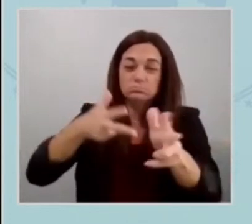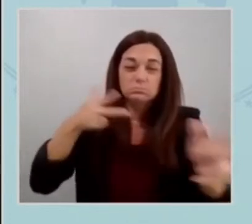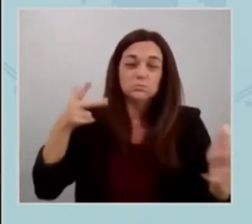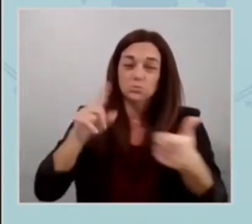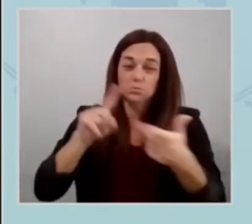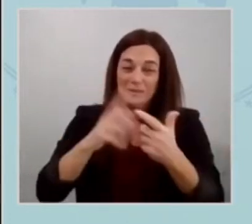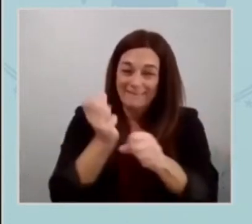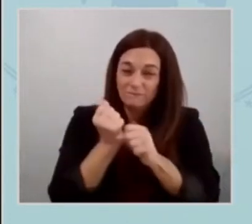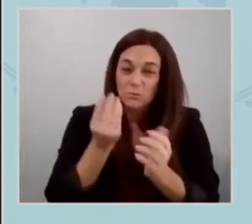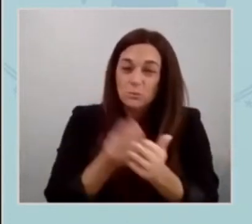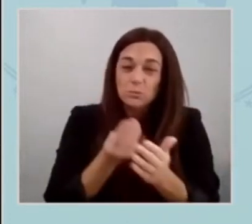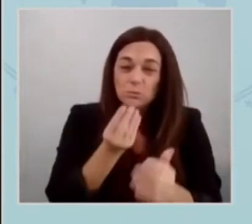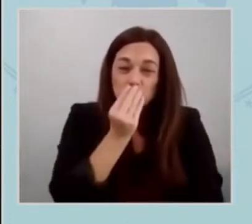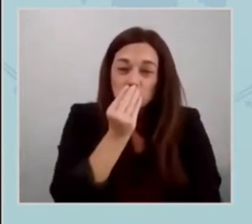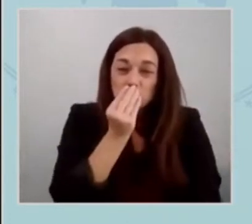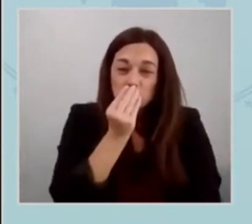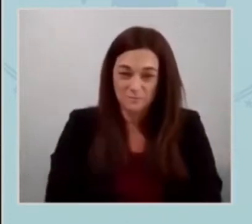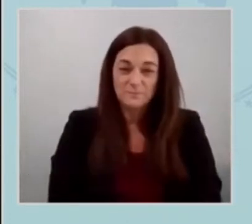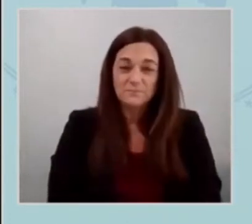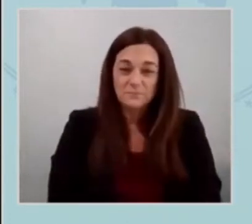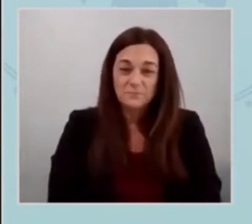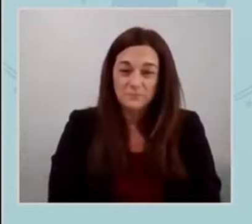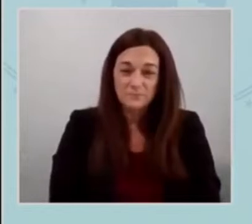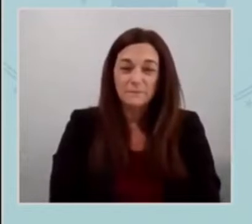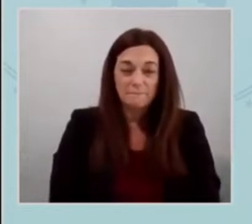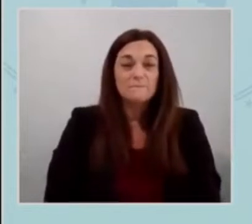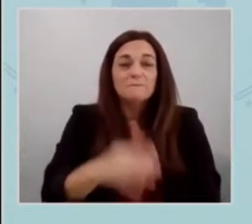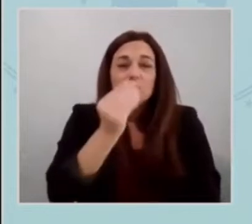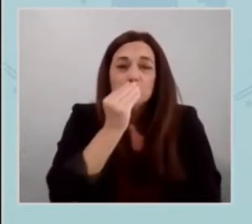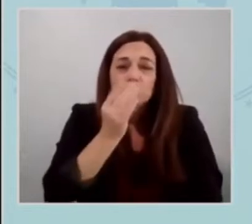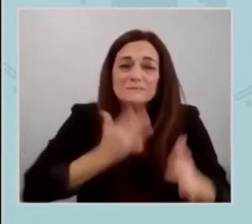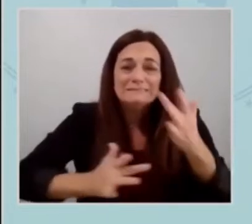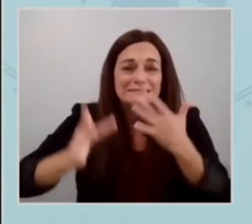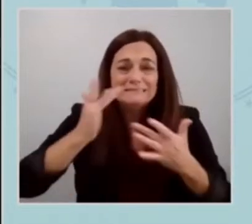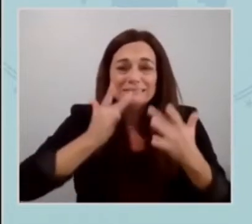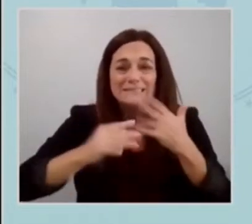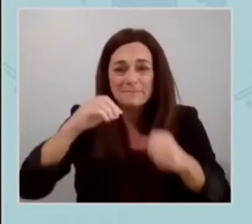and miles and miles of automobiles lined up to get food,